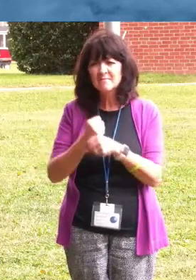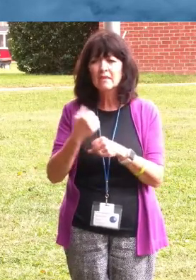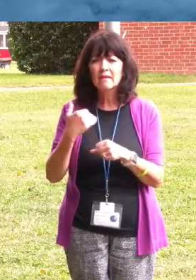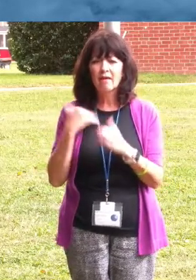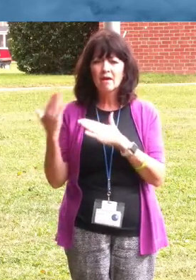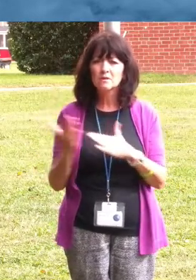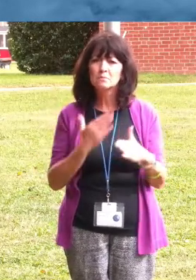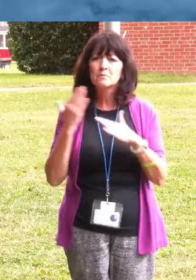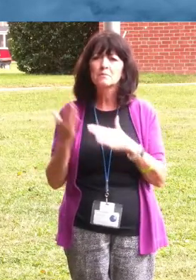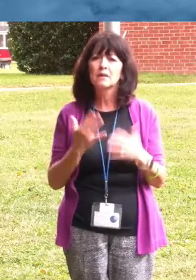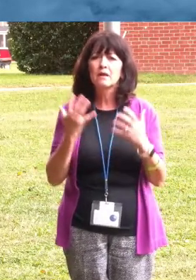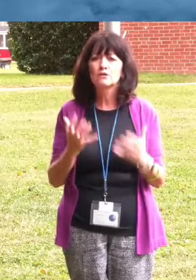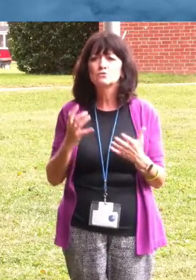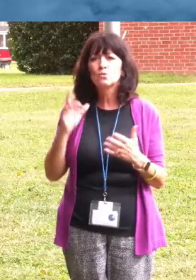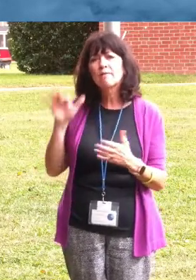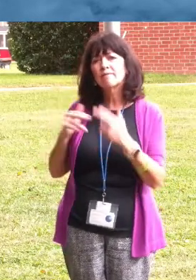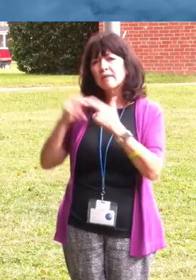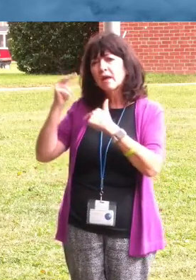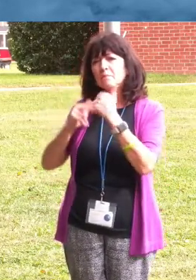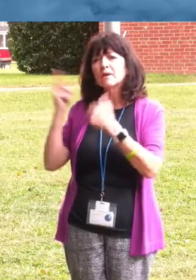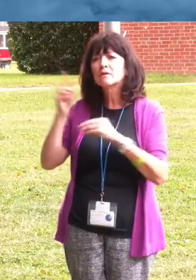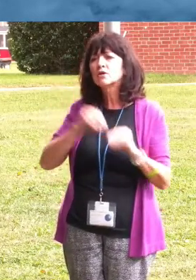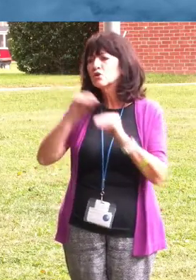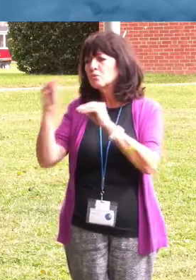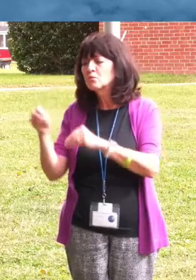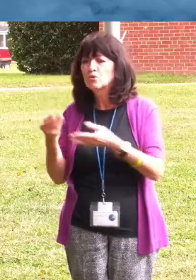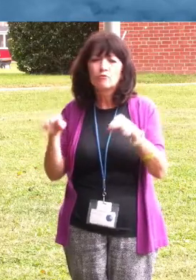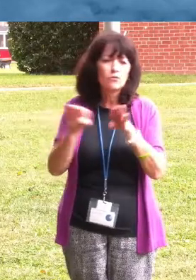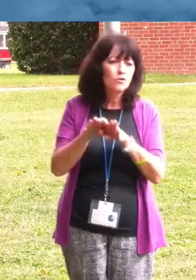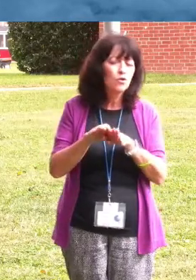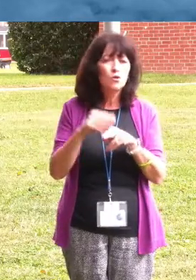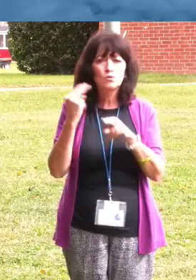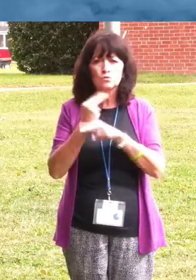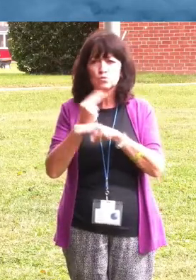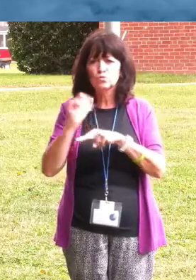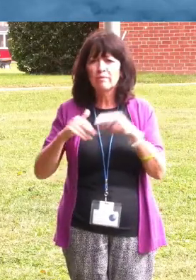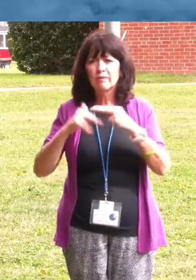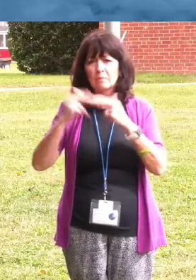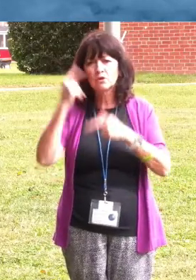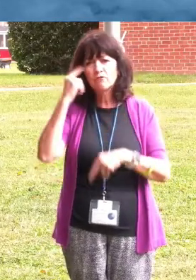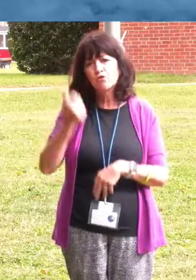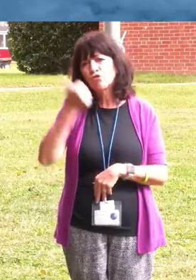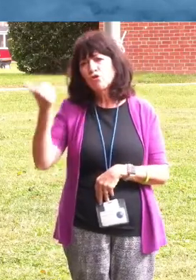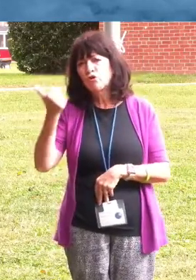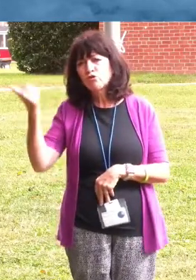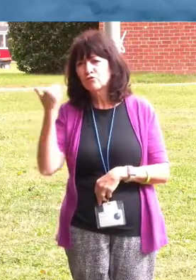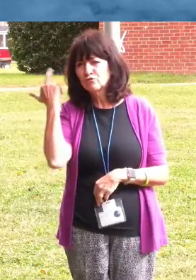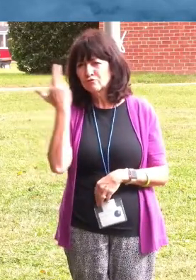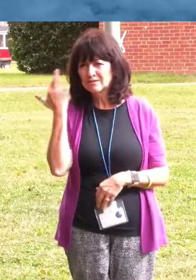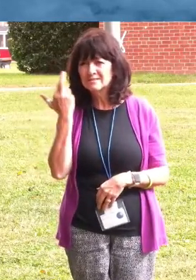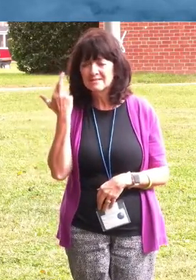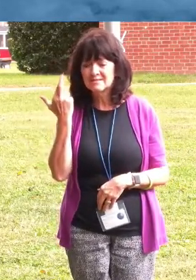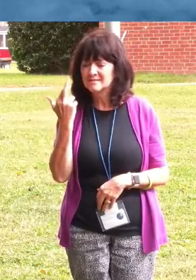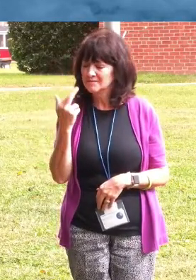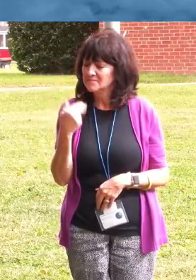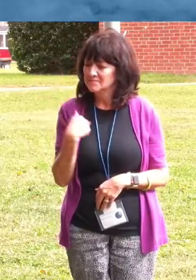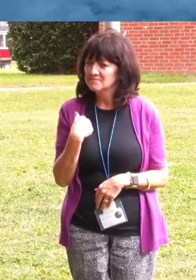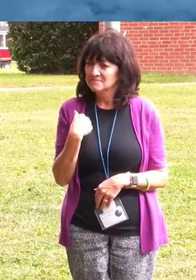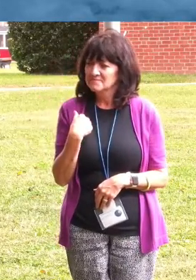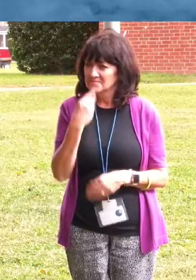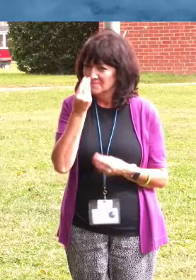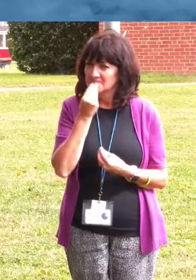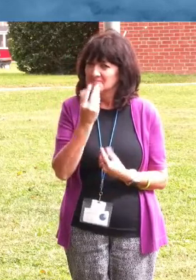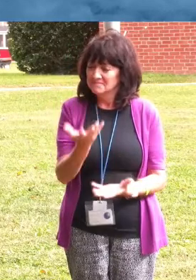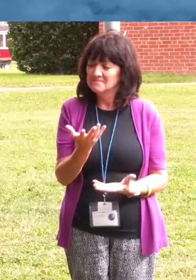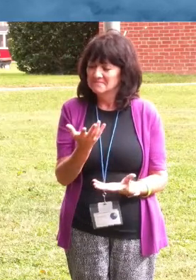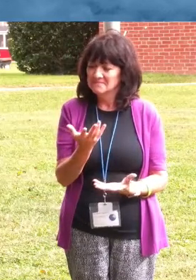to repurpose these facilities, move them, close them, and I can tell you that it was through the